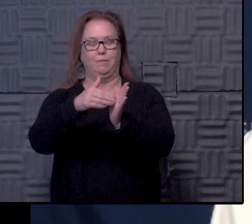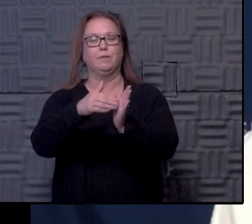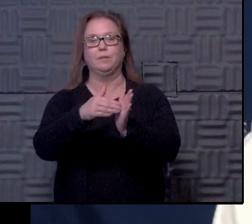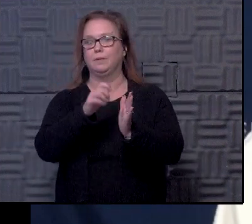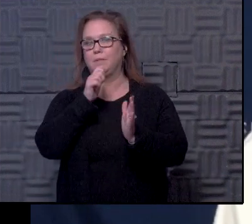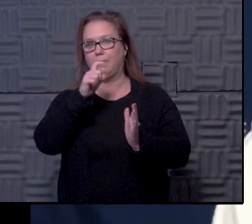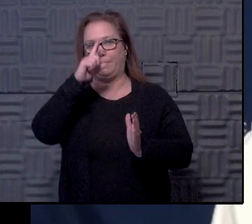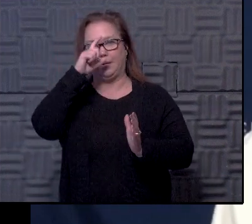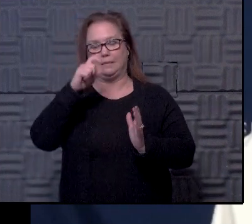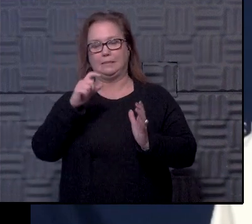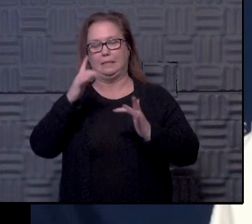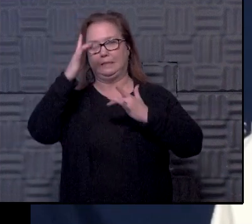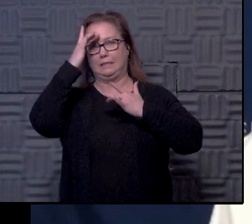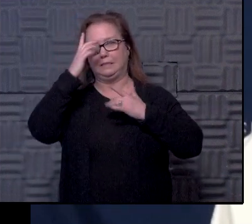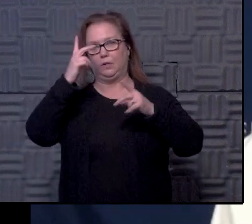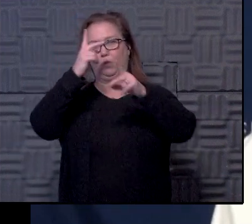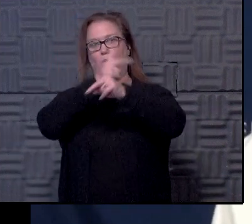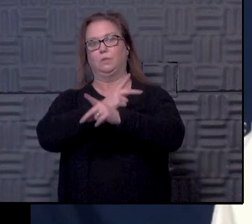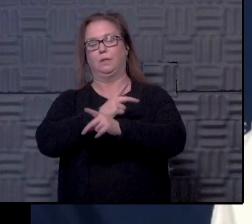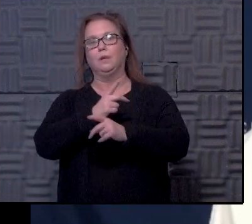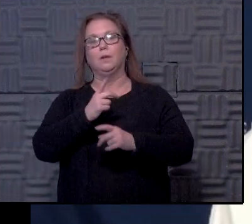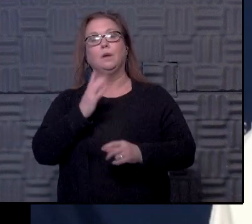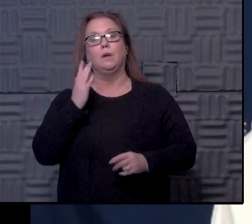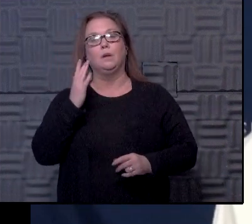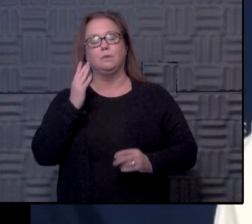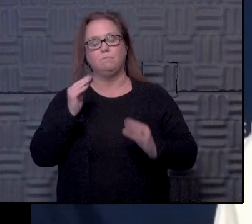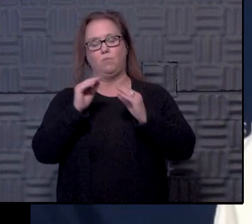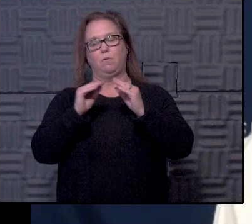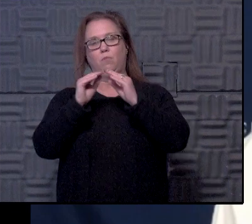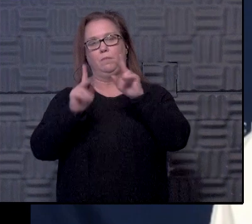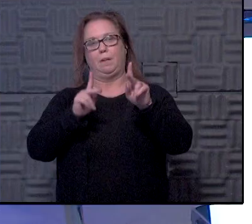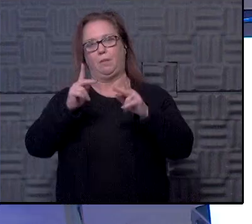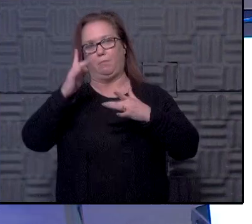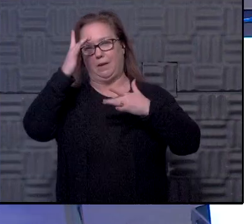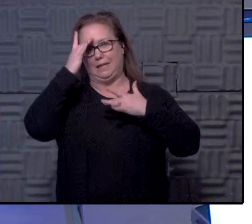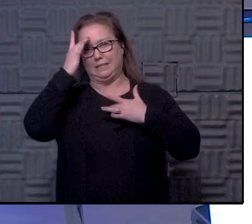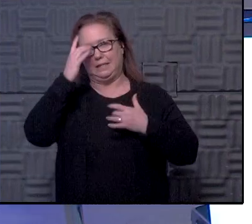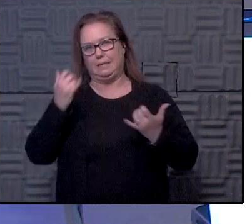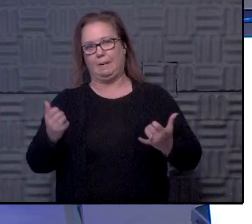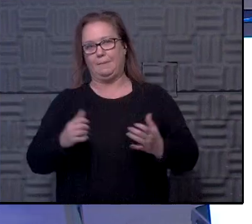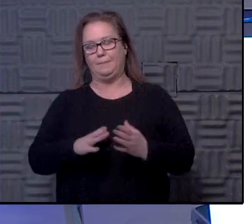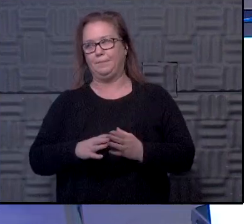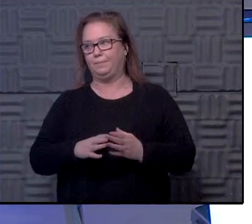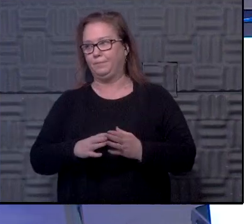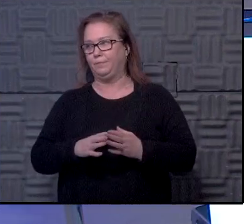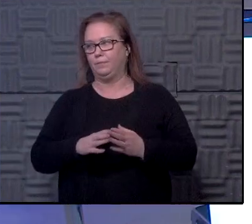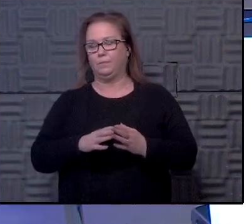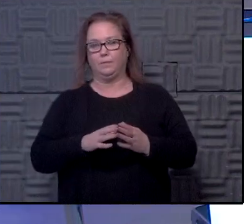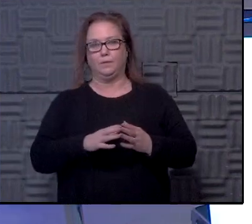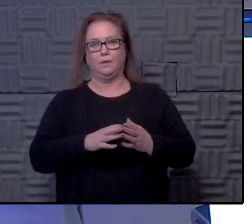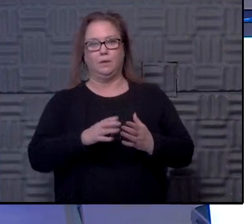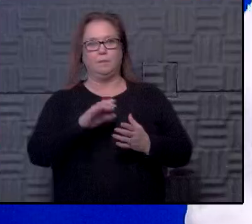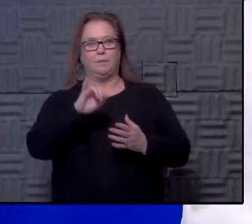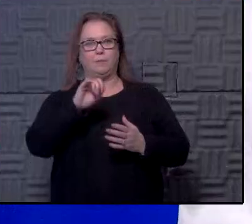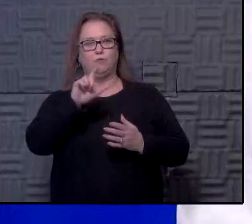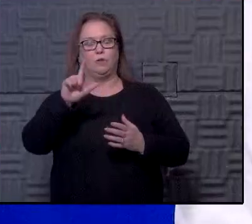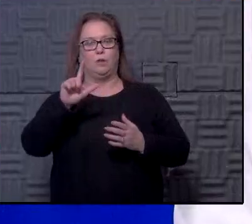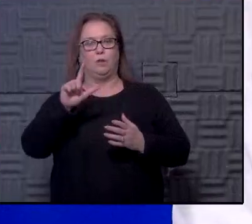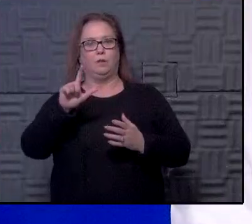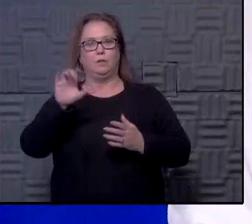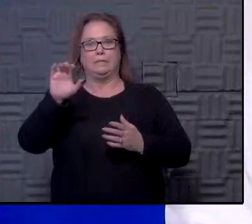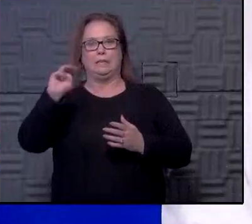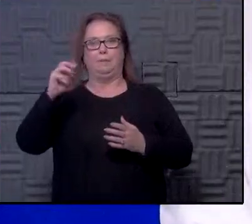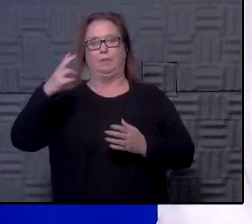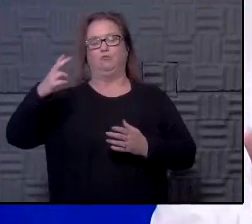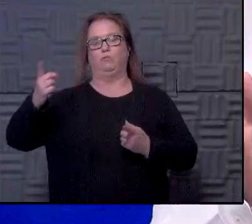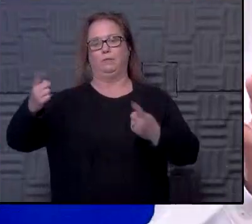the disease is getting worse, but because more people are being infected. Yeah, I think that's exactly right. And Joe, maybe one of our future programs, we need to get our colleagues from